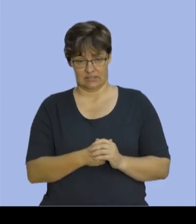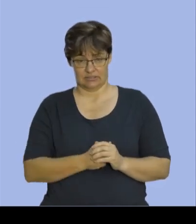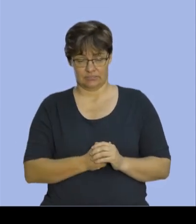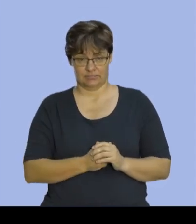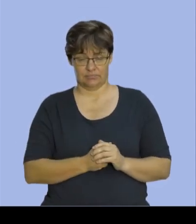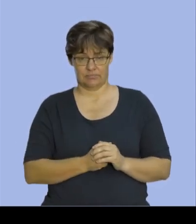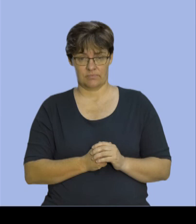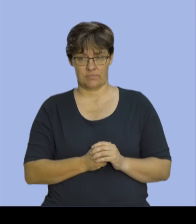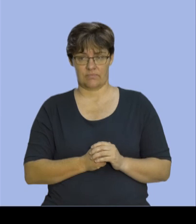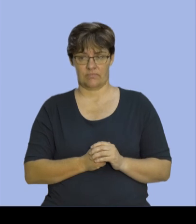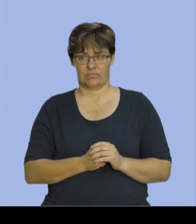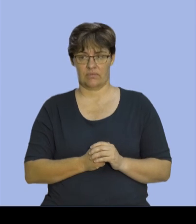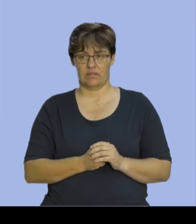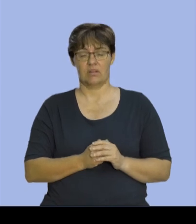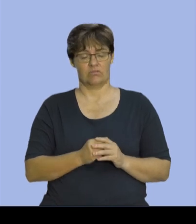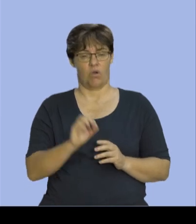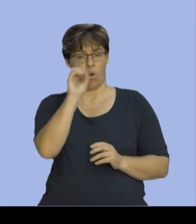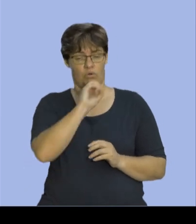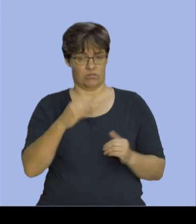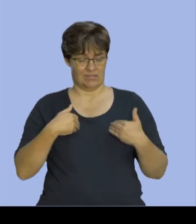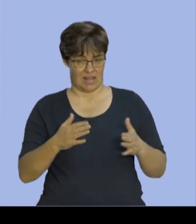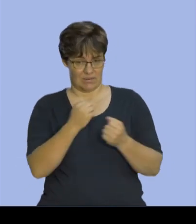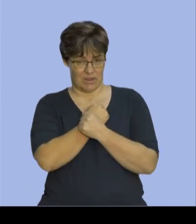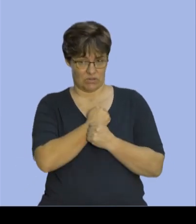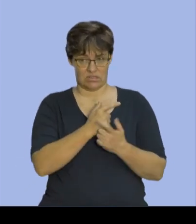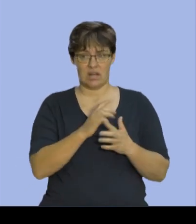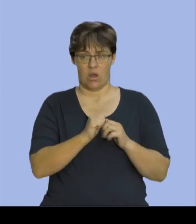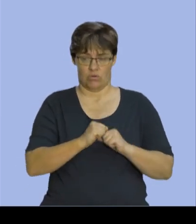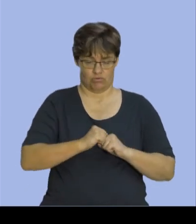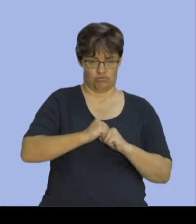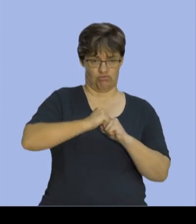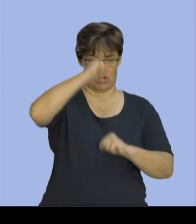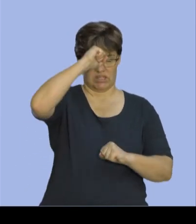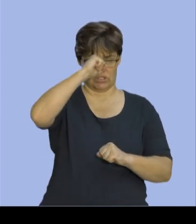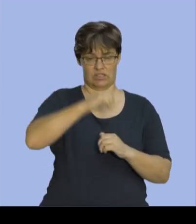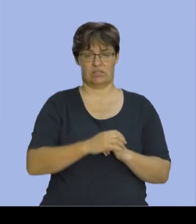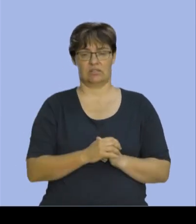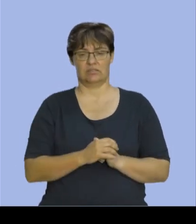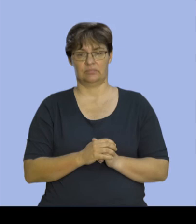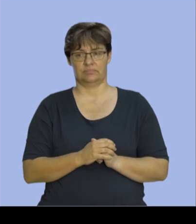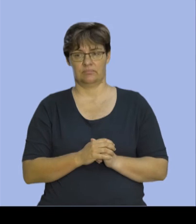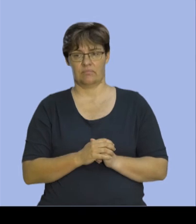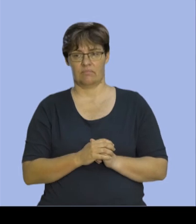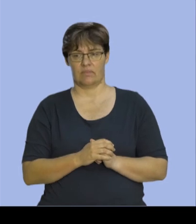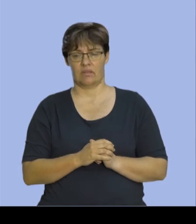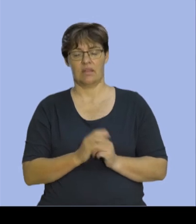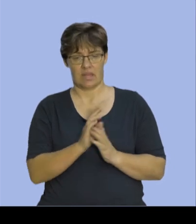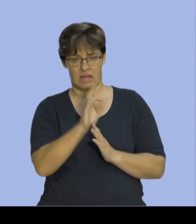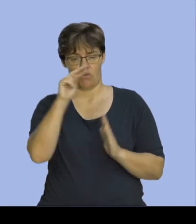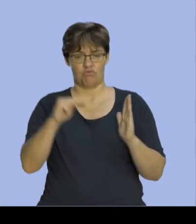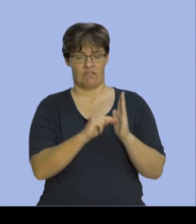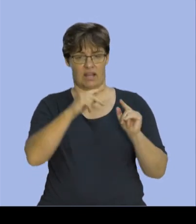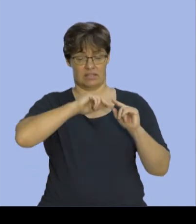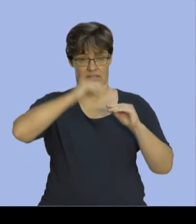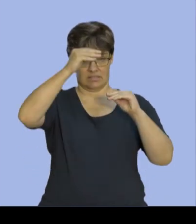the original graph is this one. You stretch it, that's number 2, and then you reflect it. And then